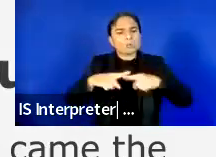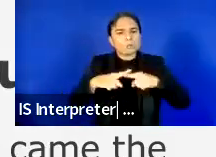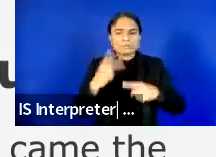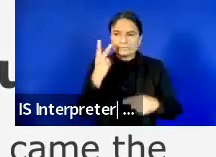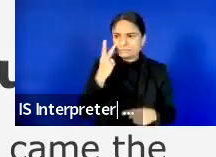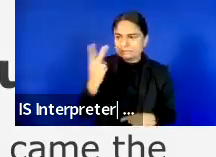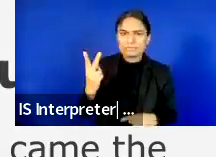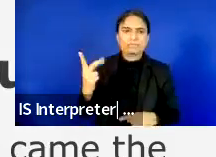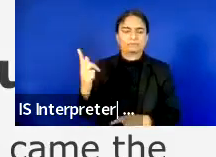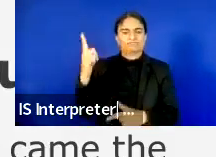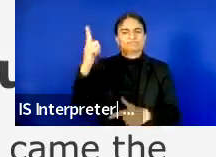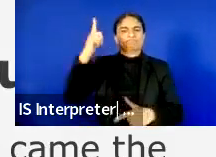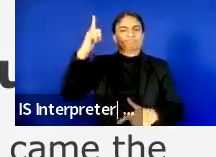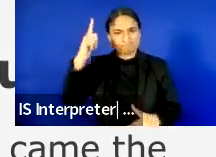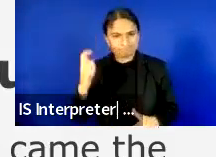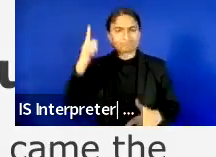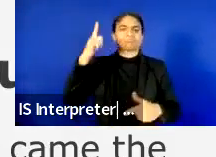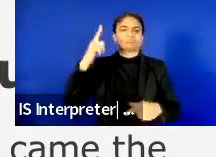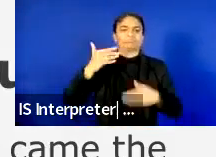testament,